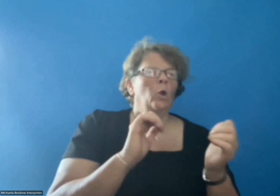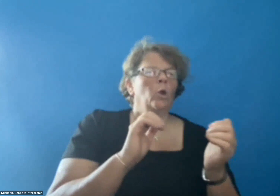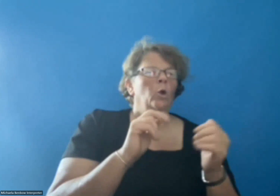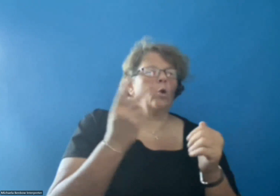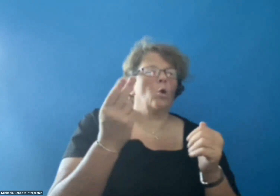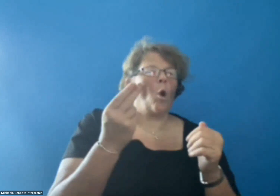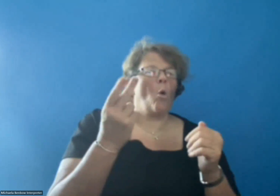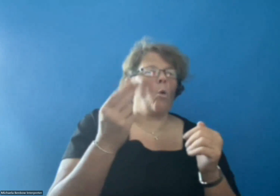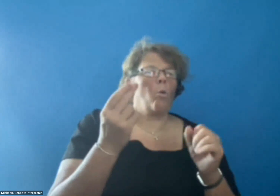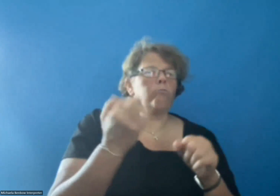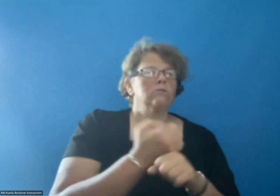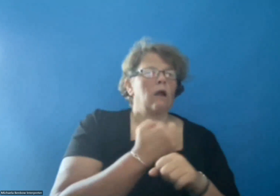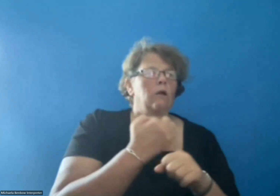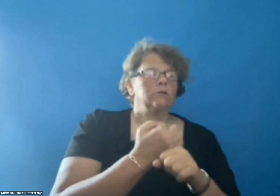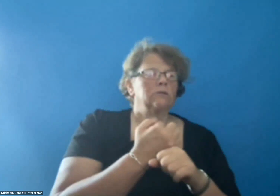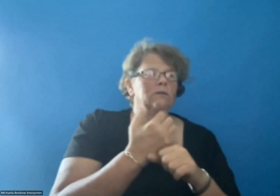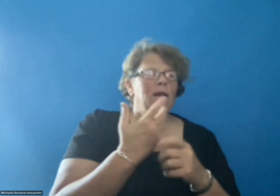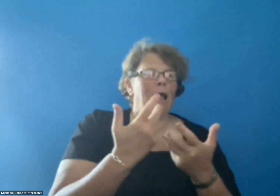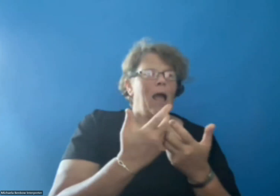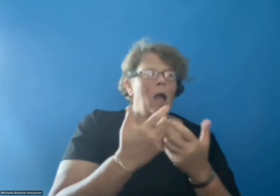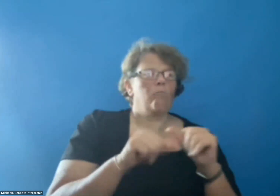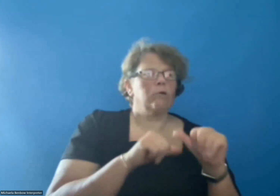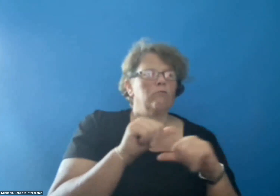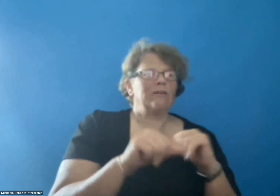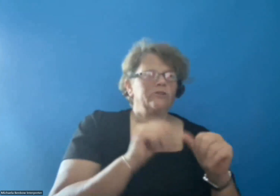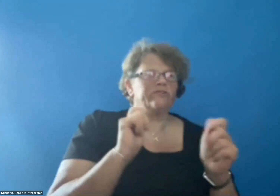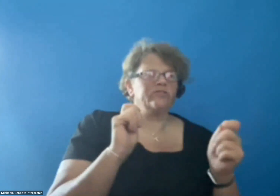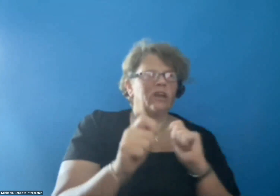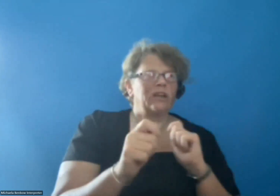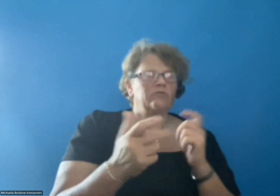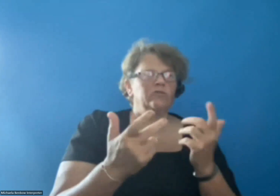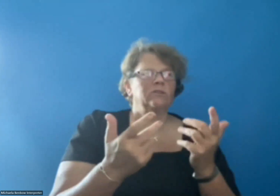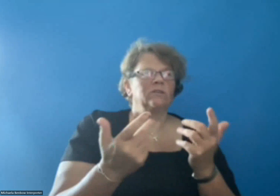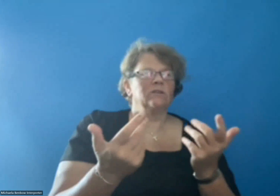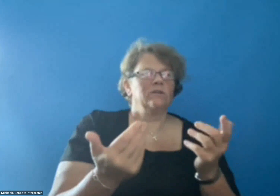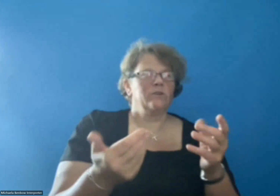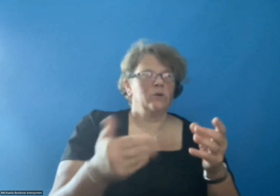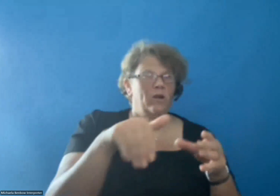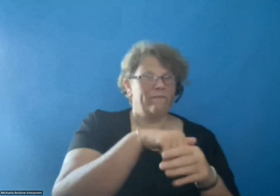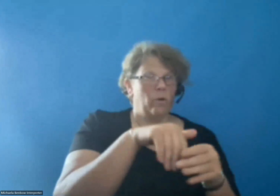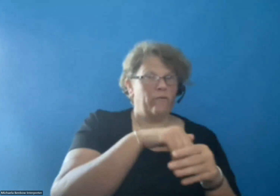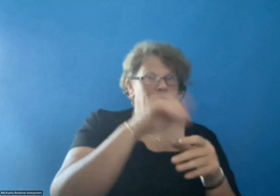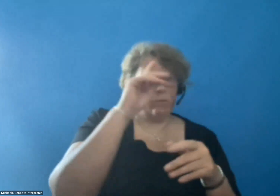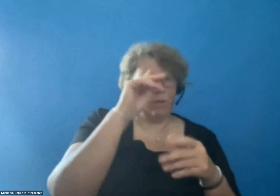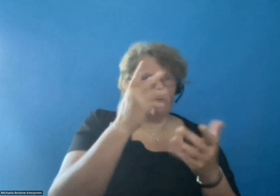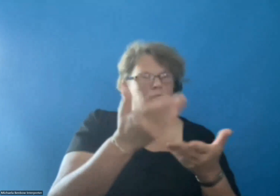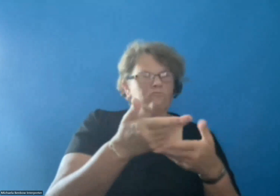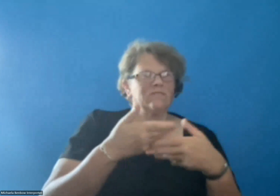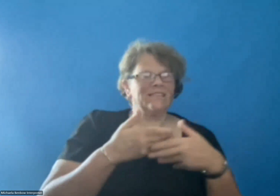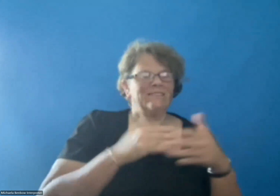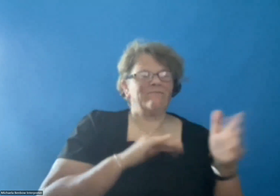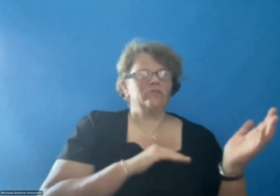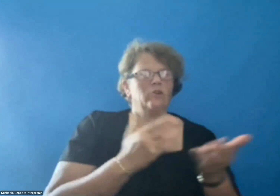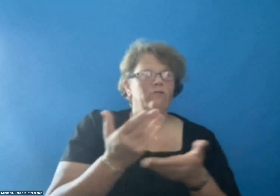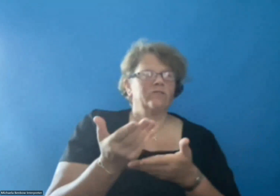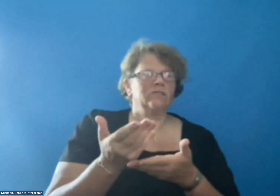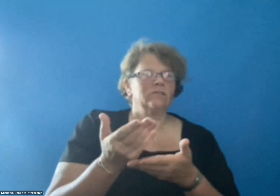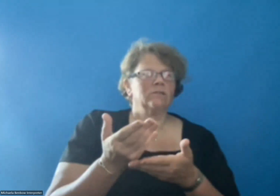change. Another speaker has mentioned the importance of involving those who receive services